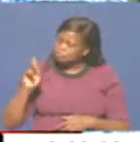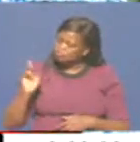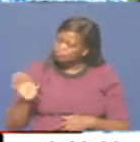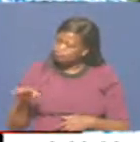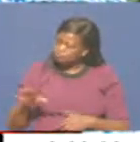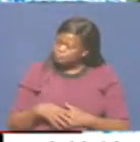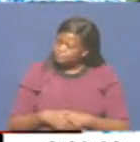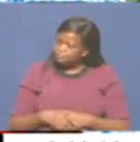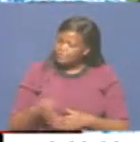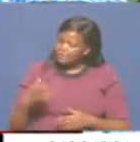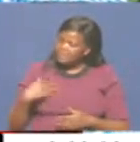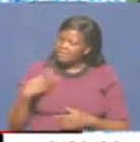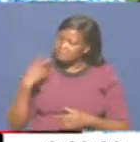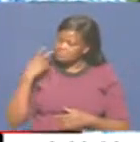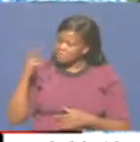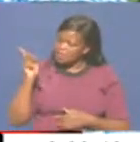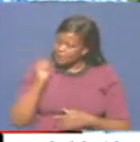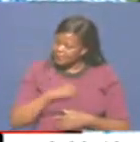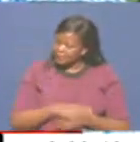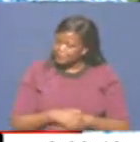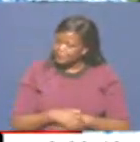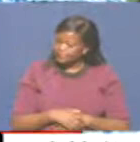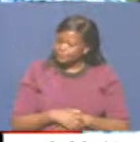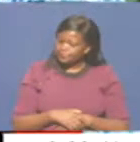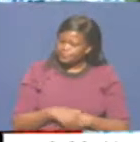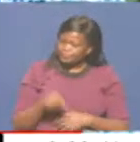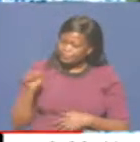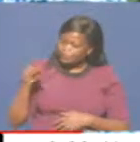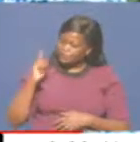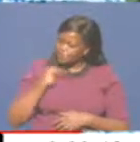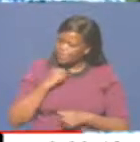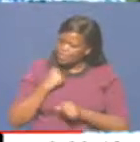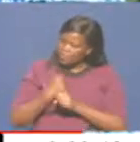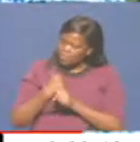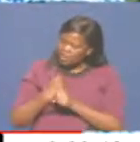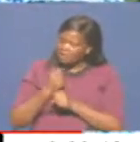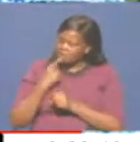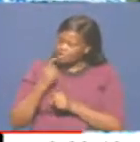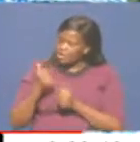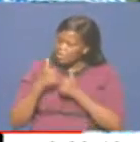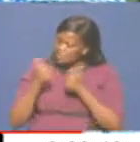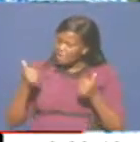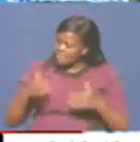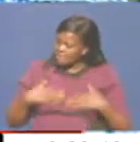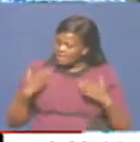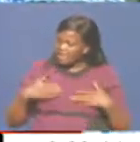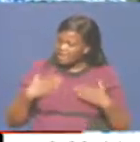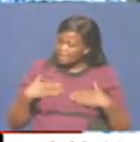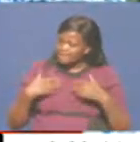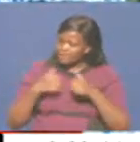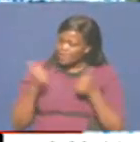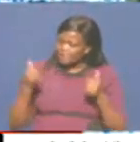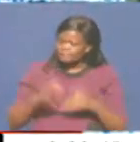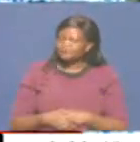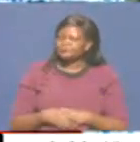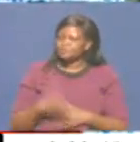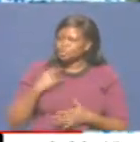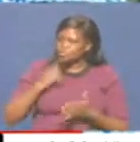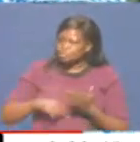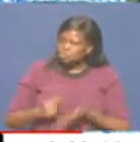I have been watching you. The way you are working for Mzee Jomo Kenyatta, I'm happy for you. And I want you to help